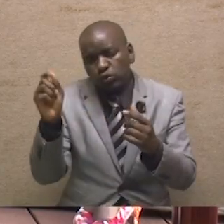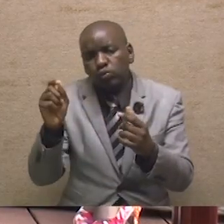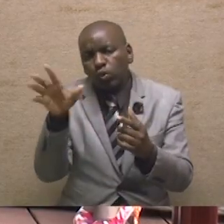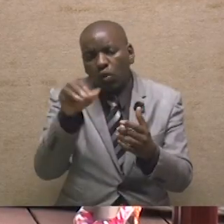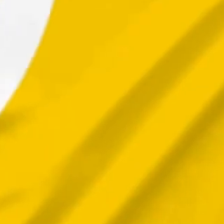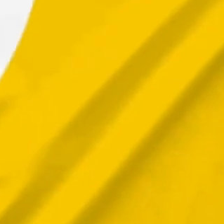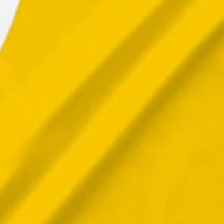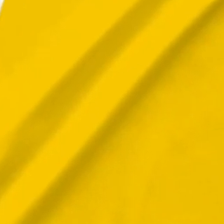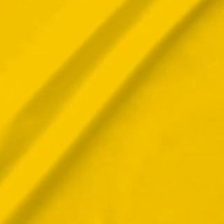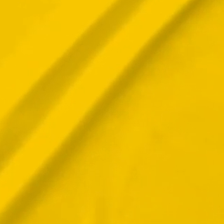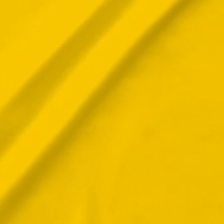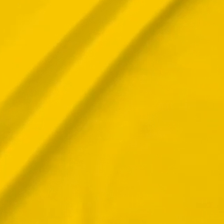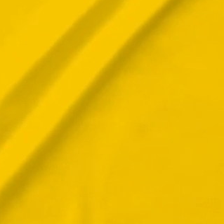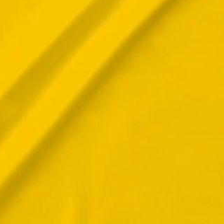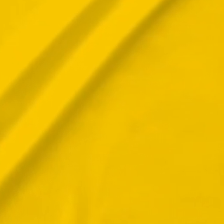registered.